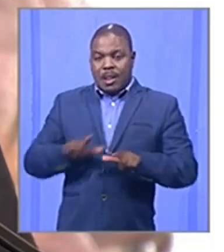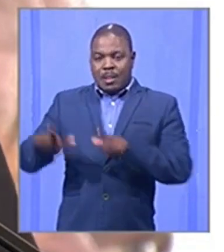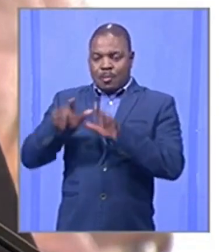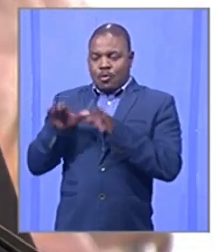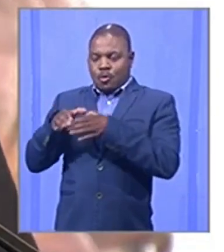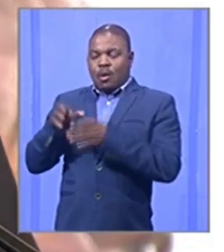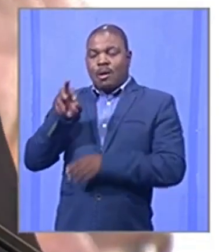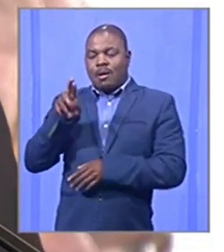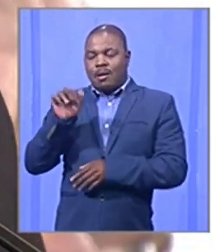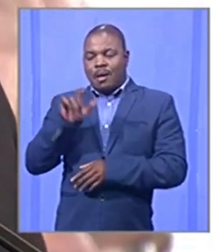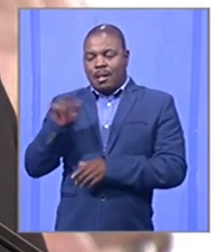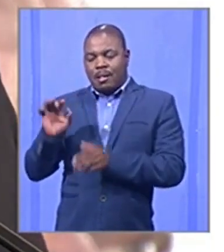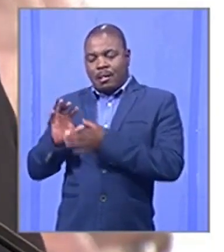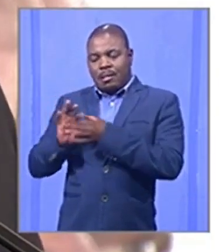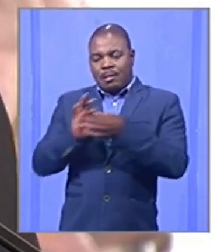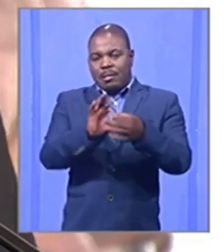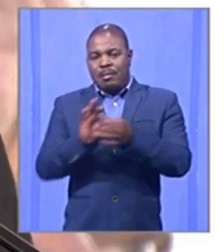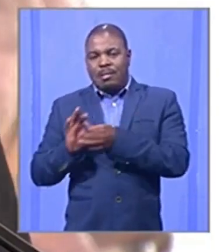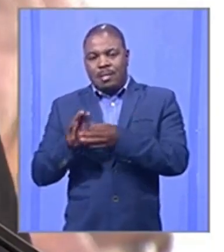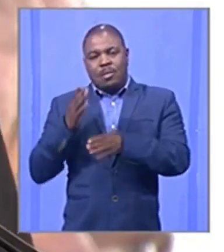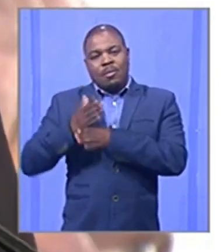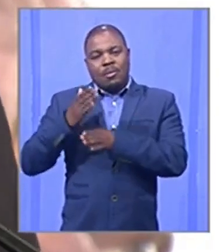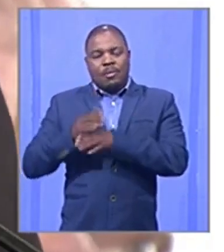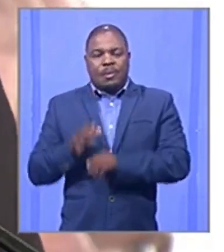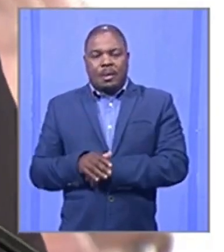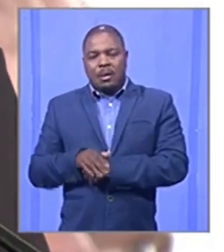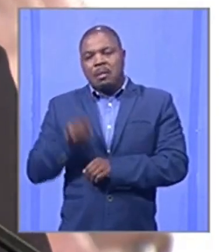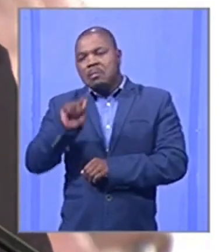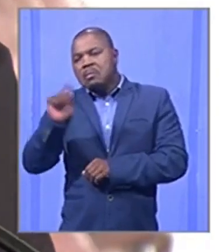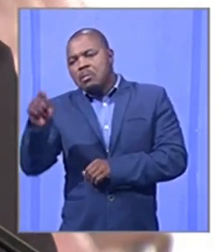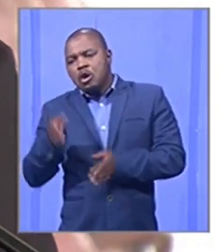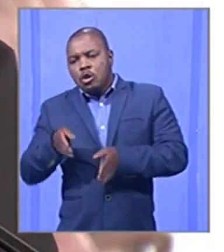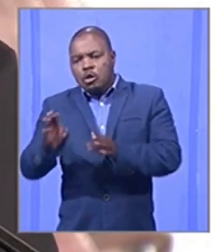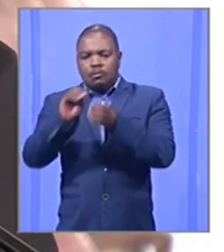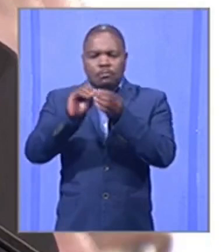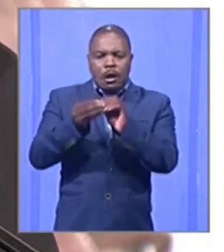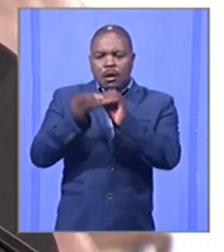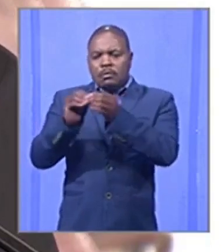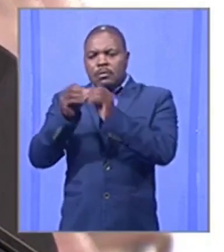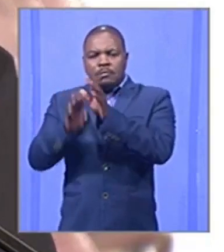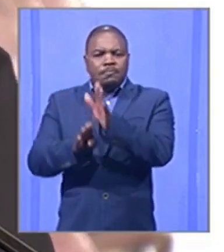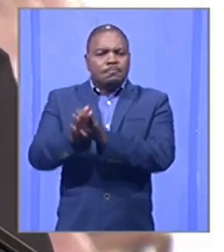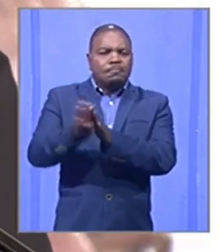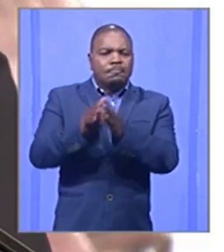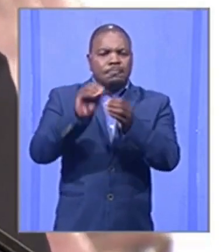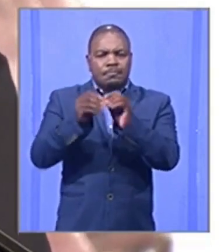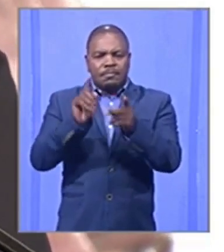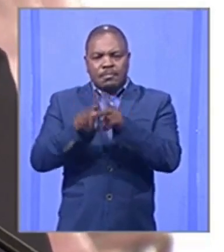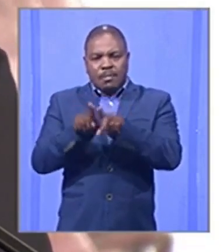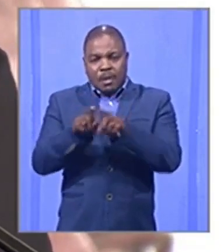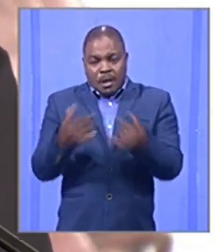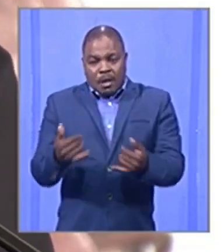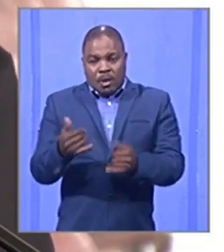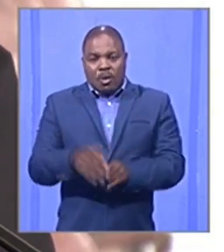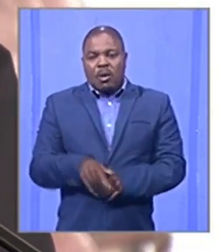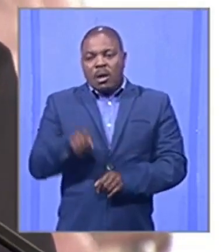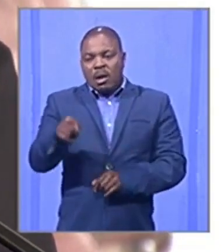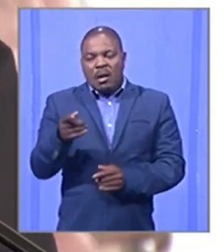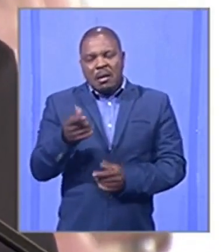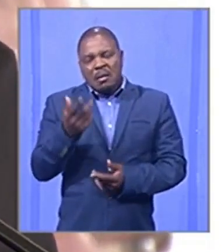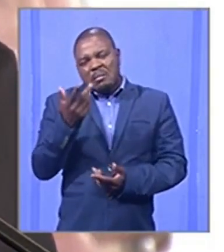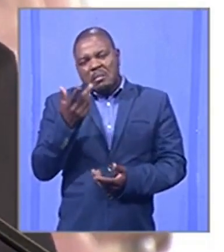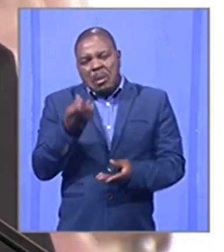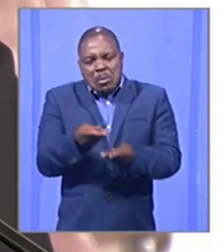Limpopo, they are laying out a number of the roads, including the tsela tse gona byanong di le